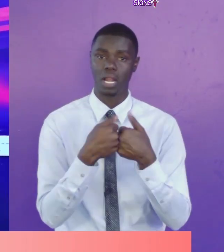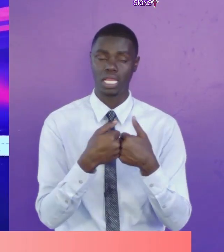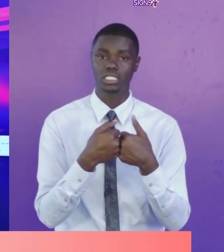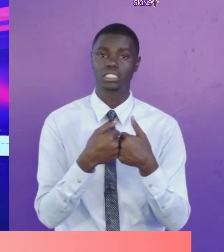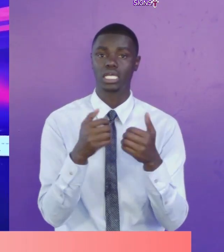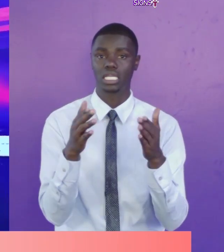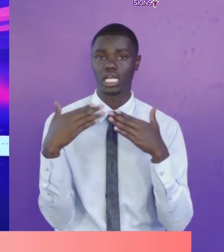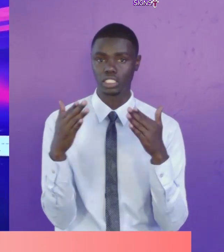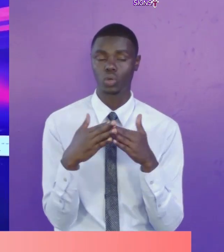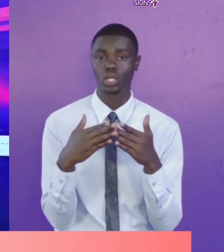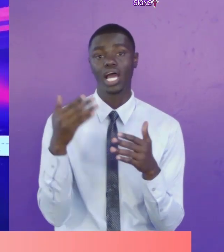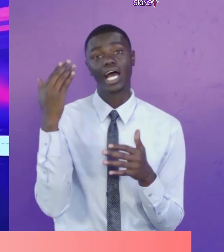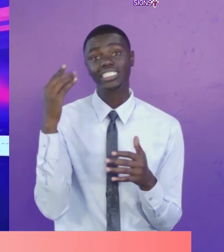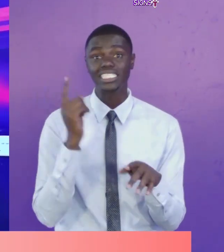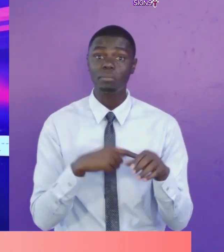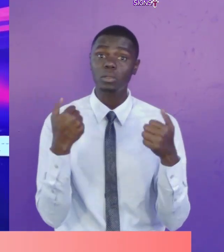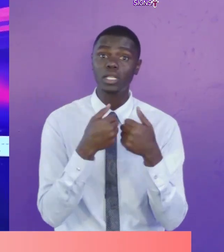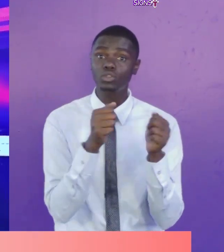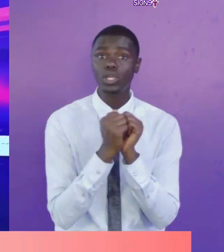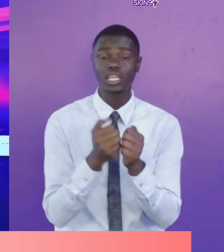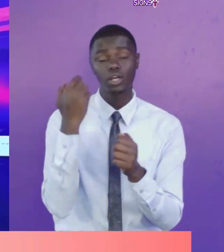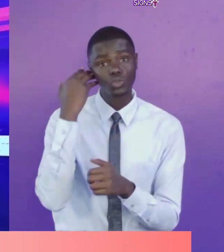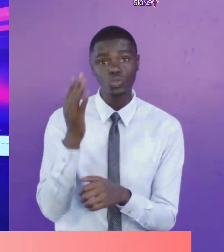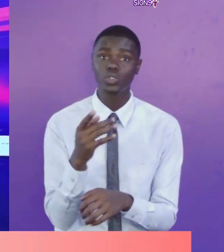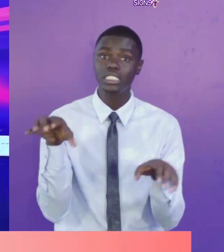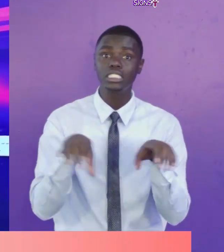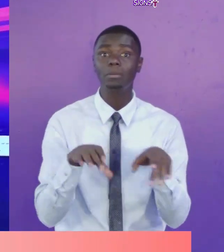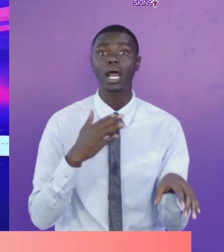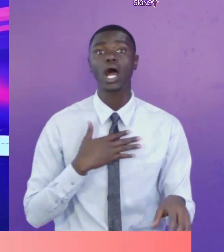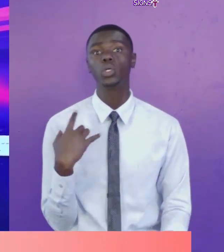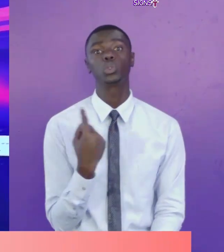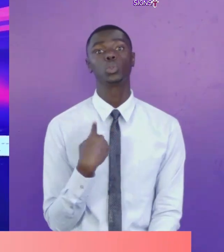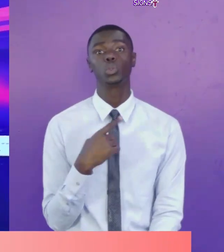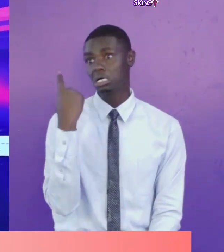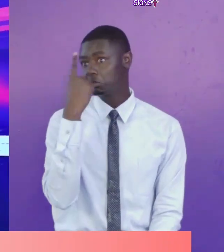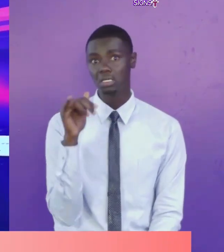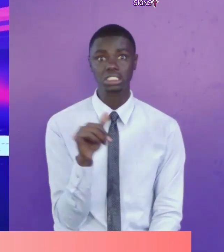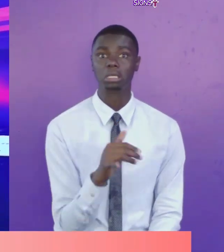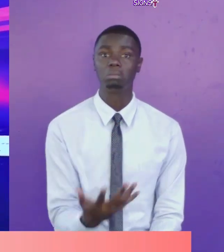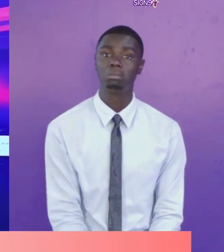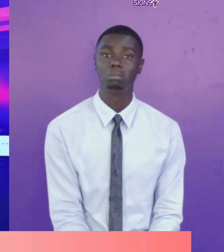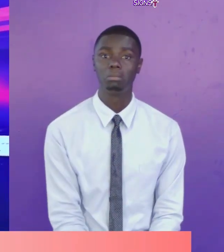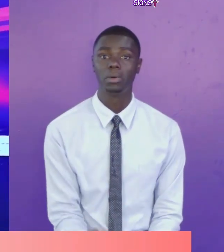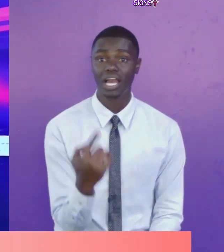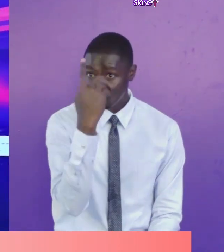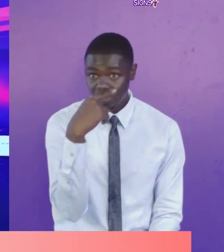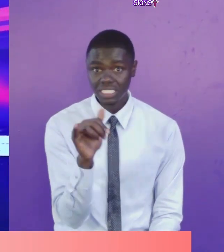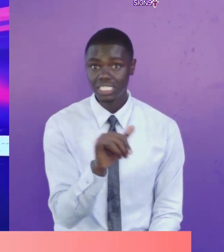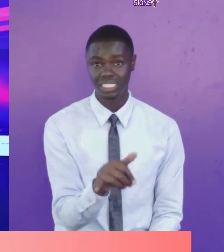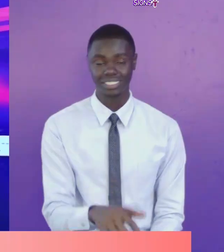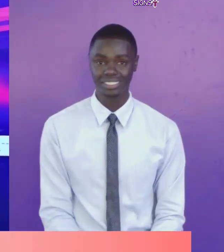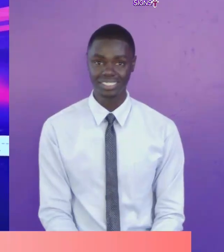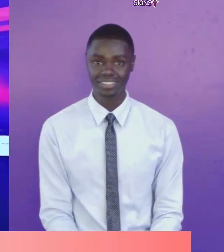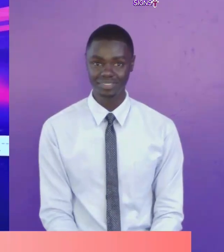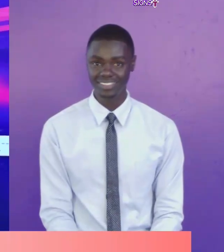which one is our Timber and which one is not our Timber. So they look twice. They look alike. Not they